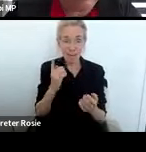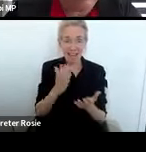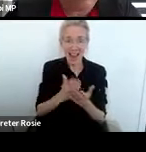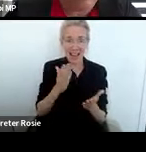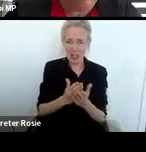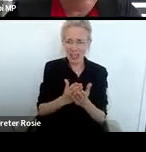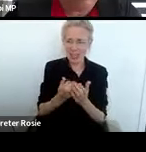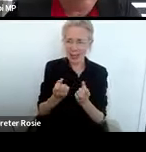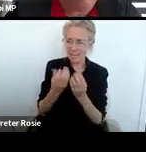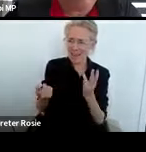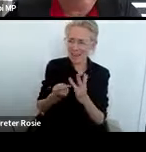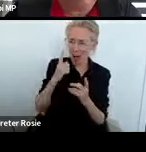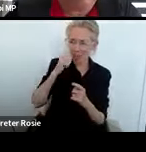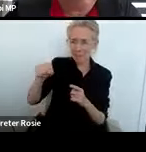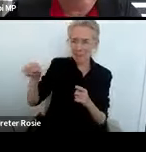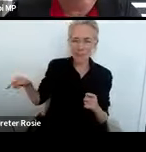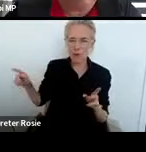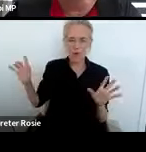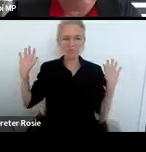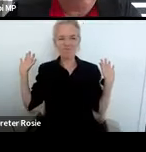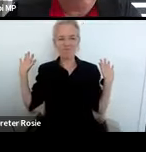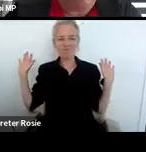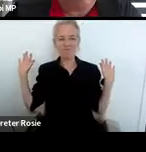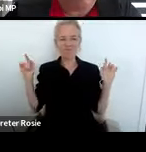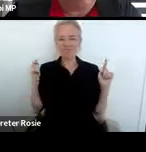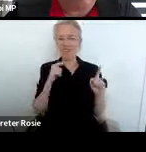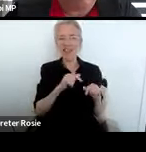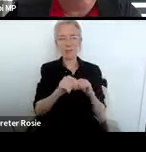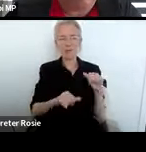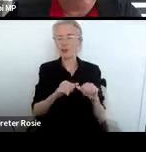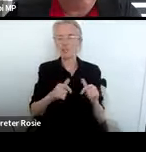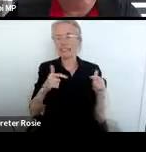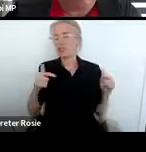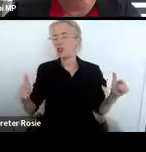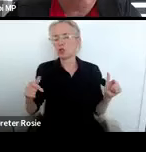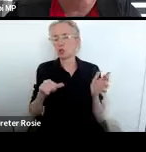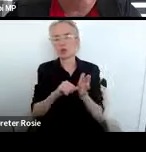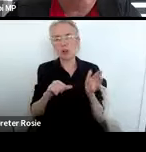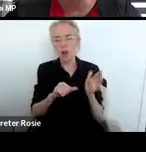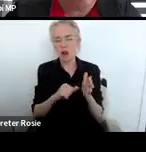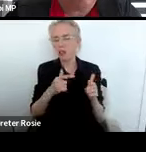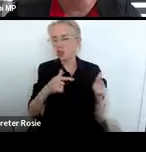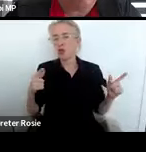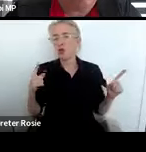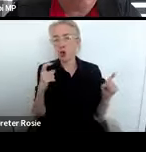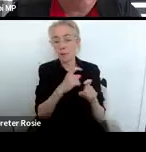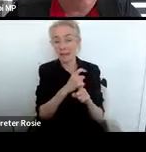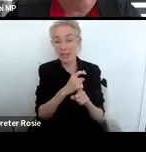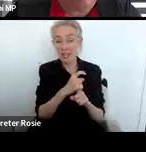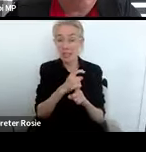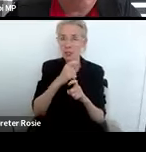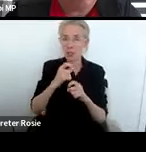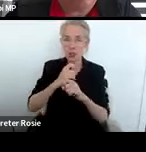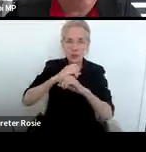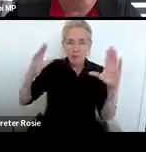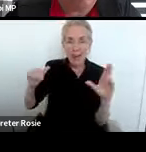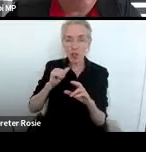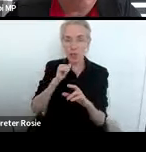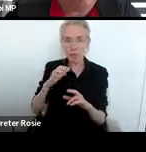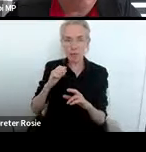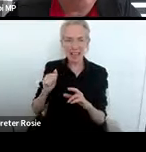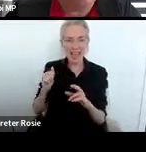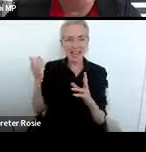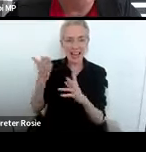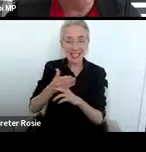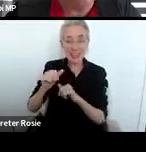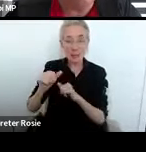show and to communicate the difficulties that they're having, and we had a process that acknowledged those and made the necessary changes, we'd find that a lot of